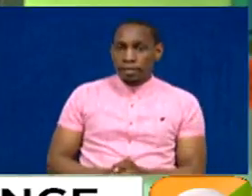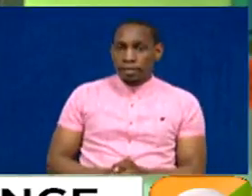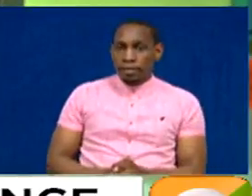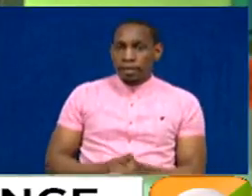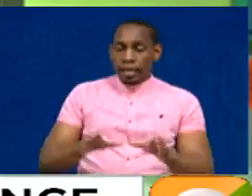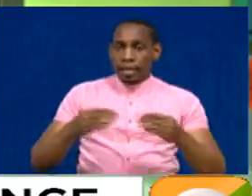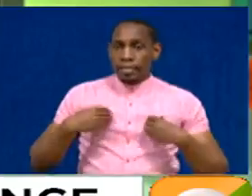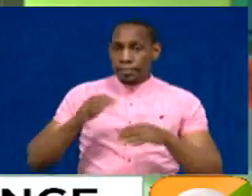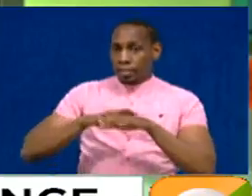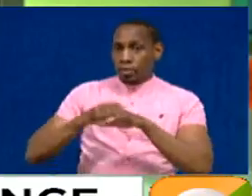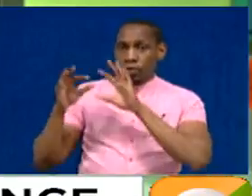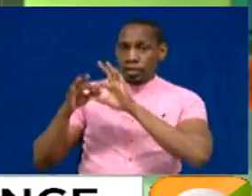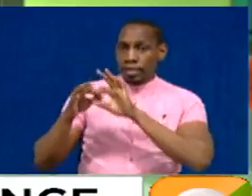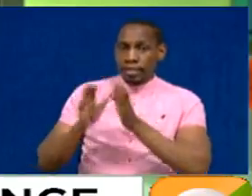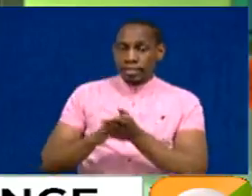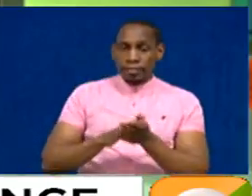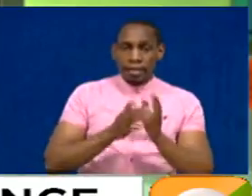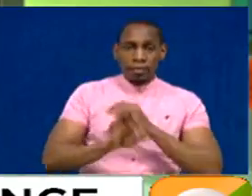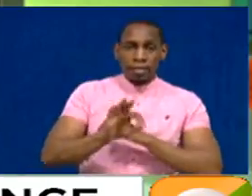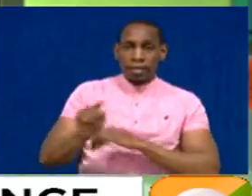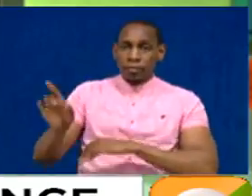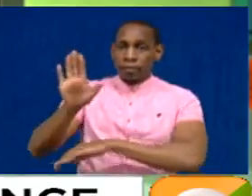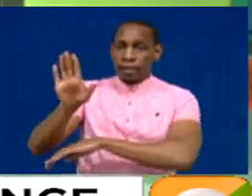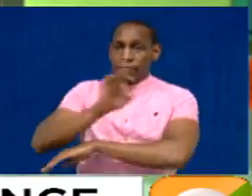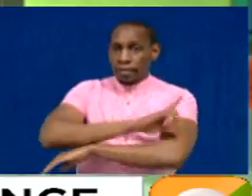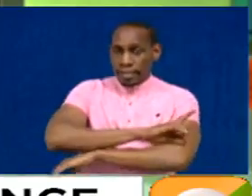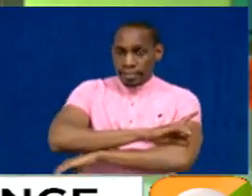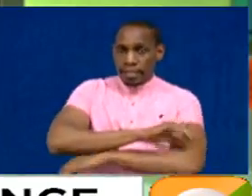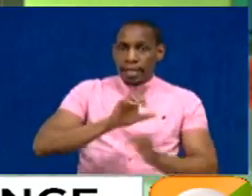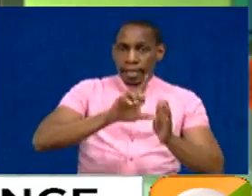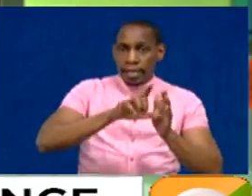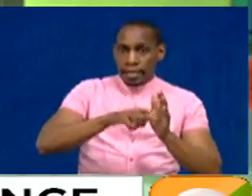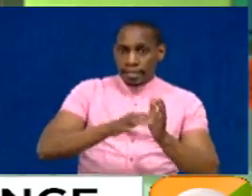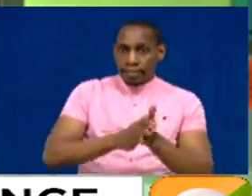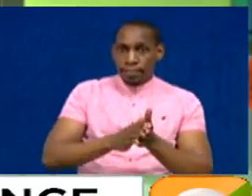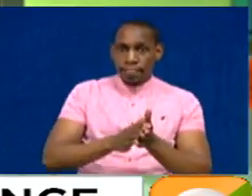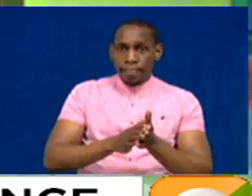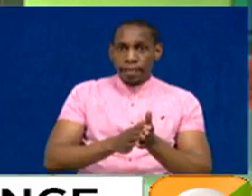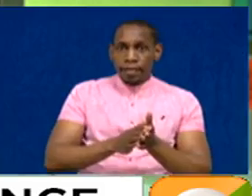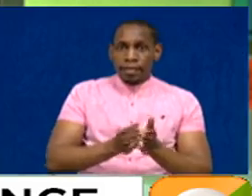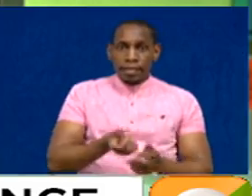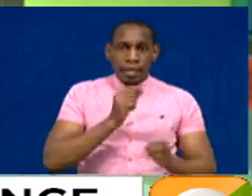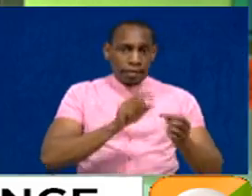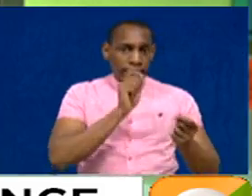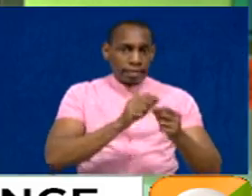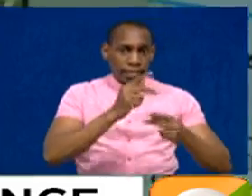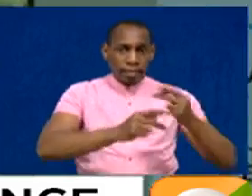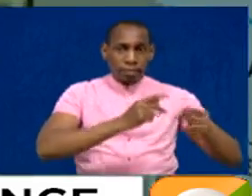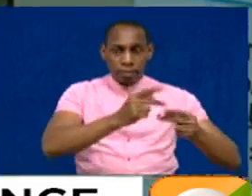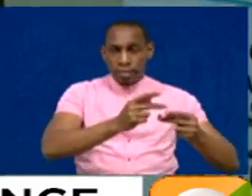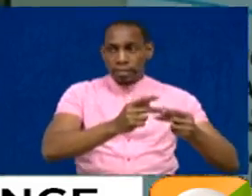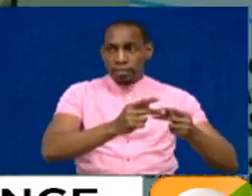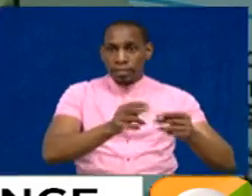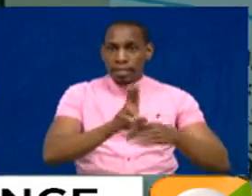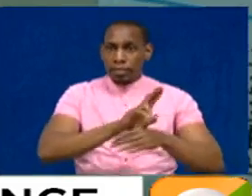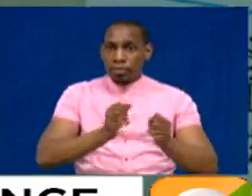positive culture, it will take maybe 3 to 5 days. And then from there, the antibiotic susceptibility testing procedure